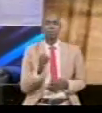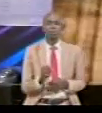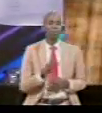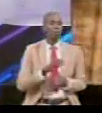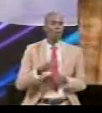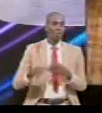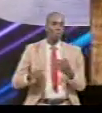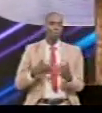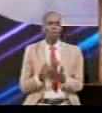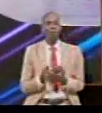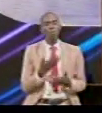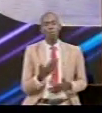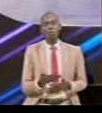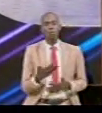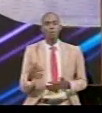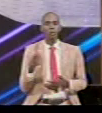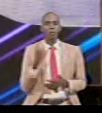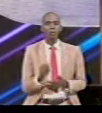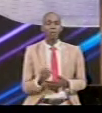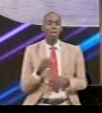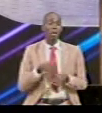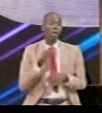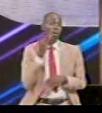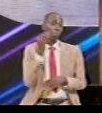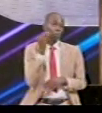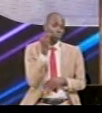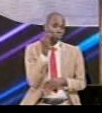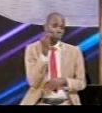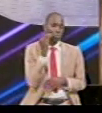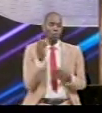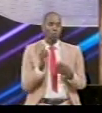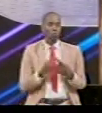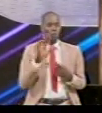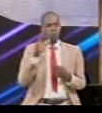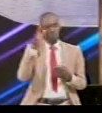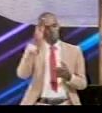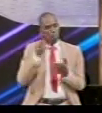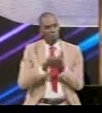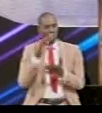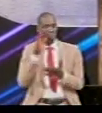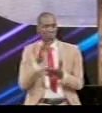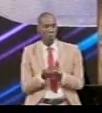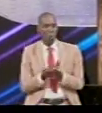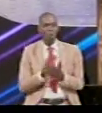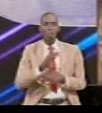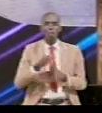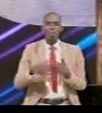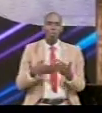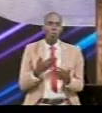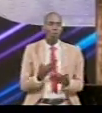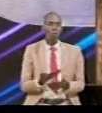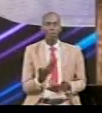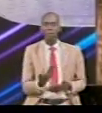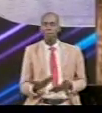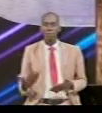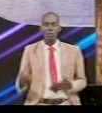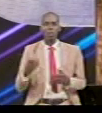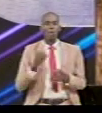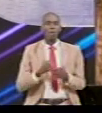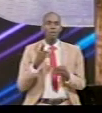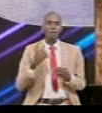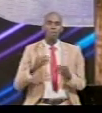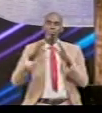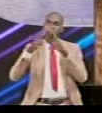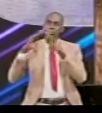all things at home to your spouse, all things in the community,